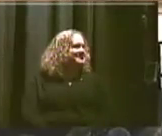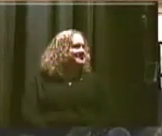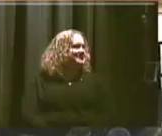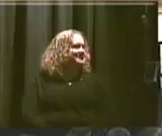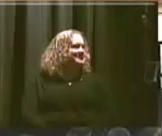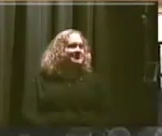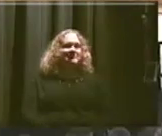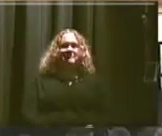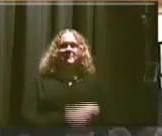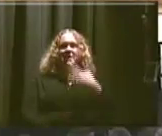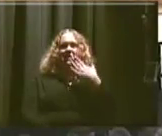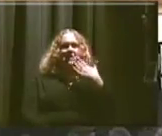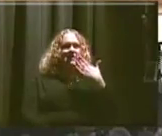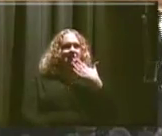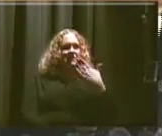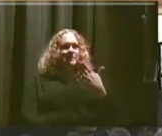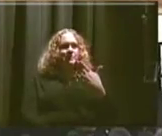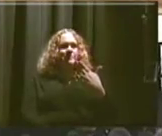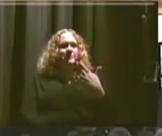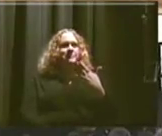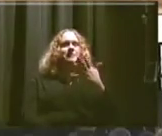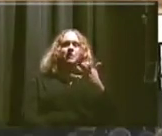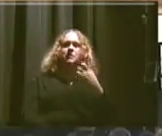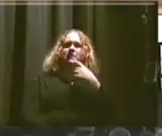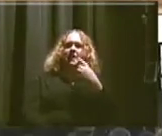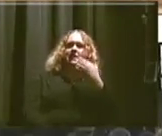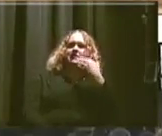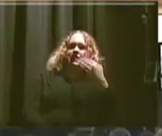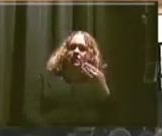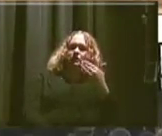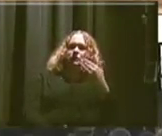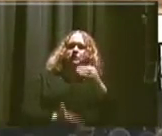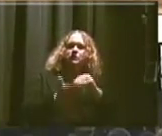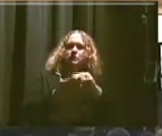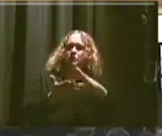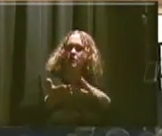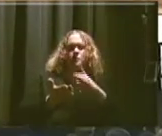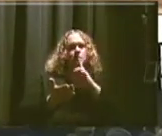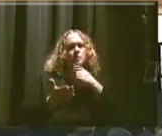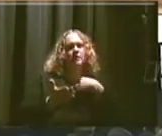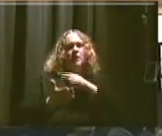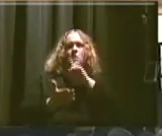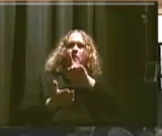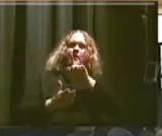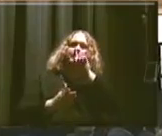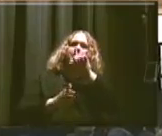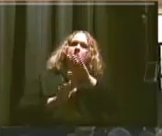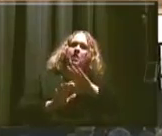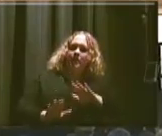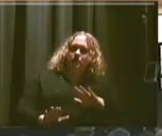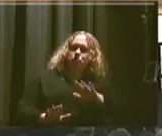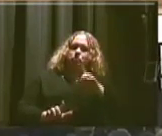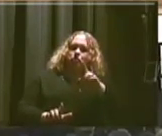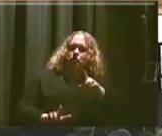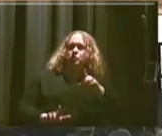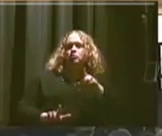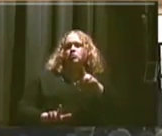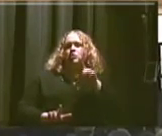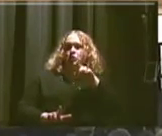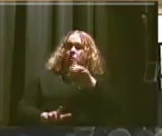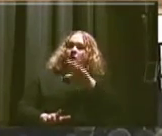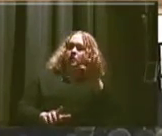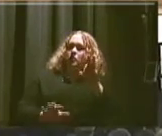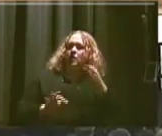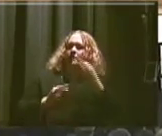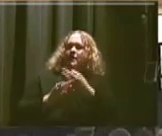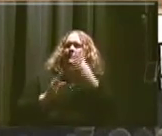Thank you. I want to thank our students and just tell them how blessed we are that they have chosen and their families have chosen to